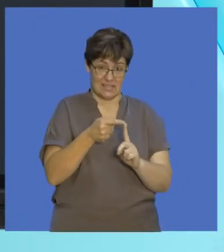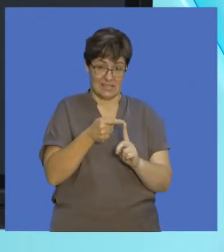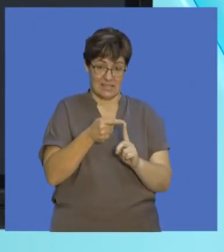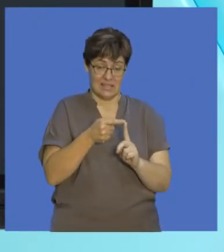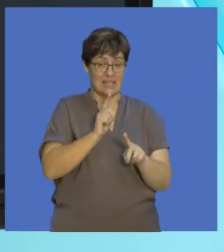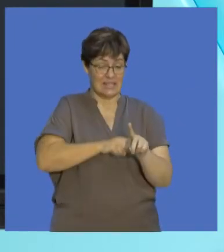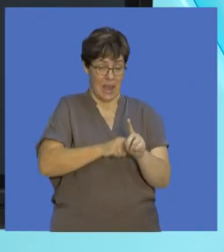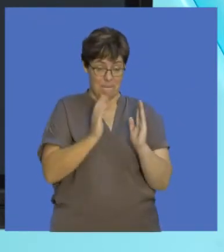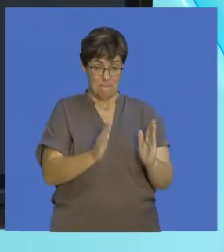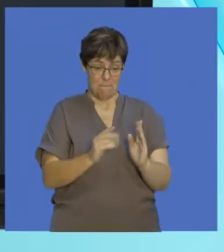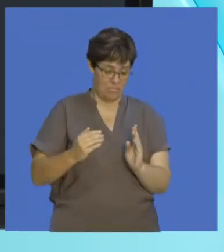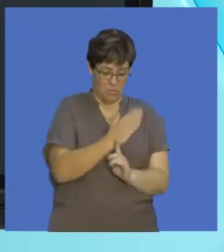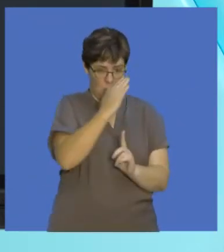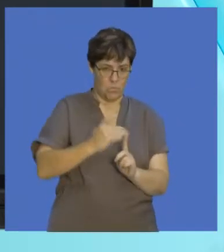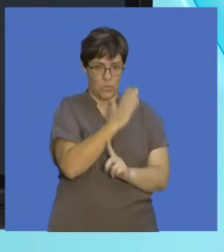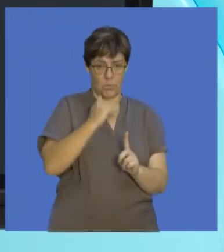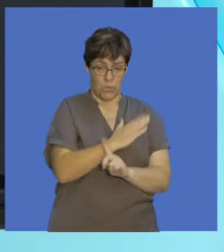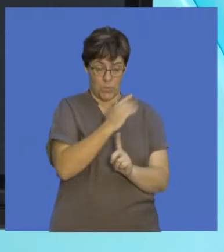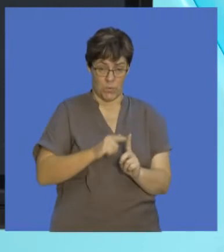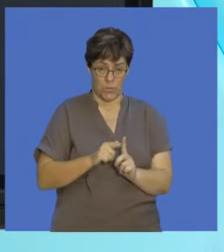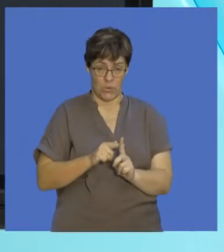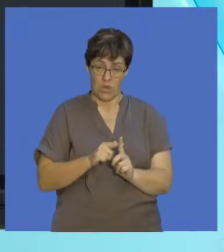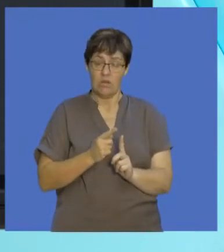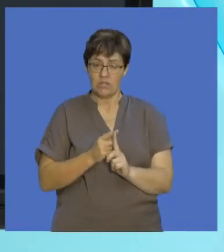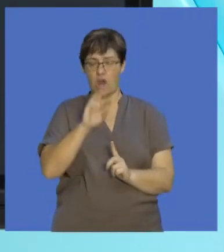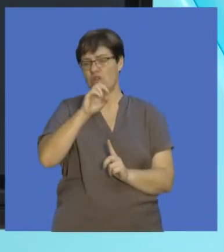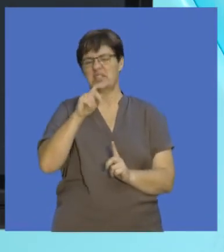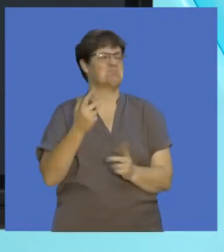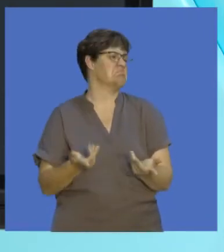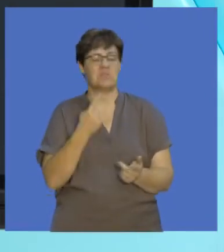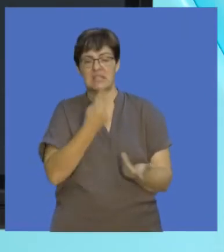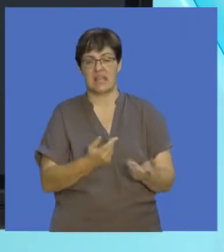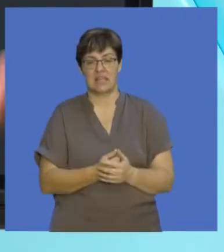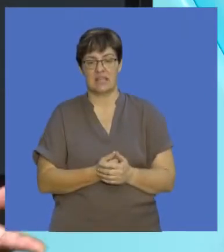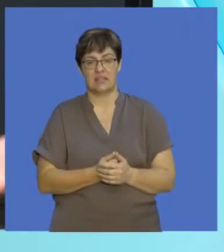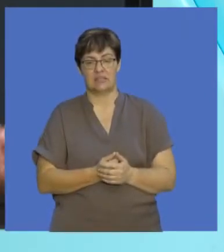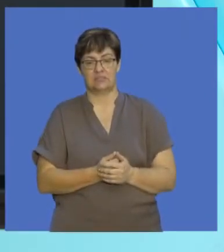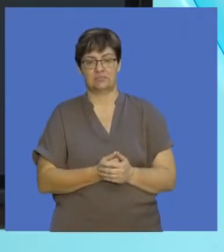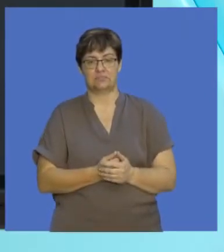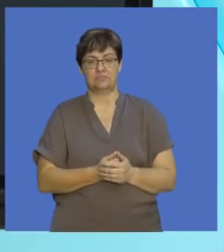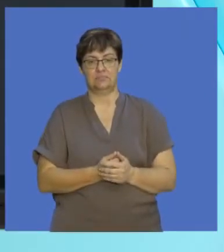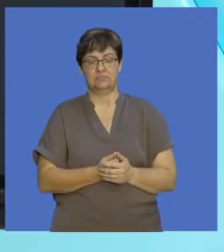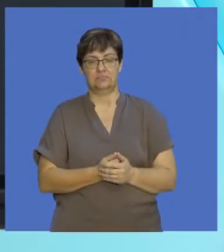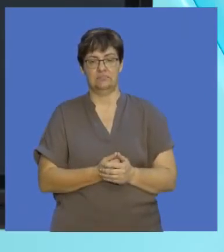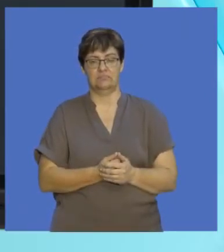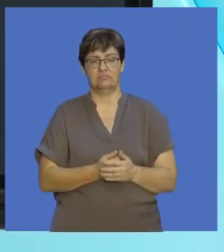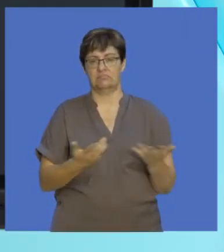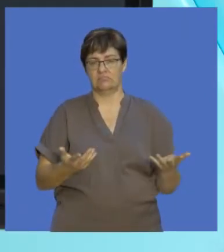a point in a given time. So if we talk about a rate, we are saying, let's say for argument's sake, we talk about